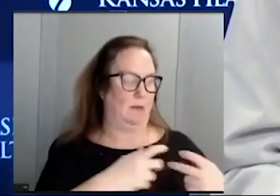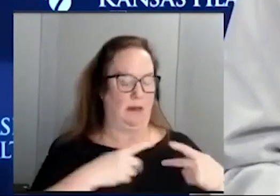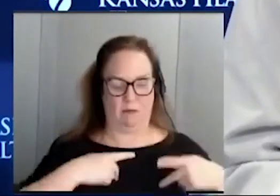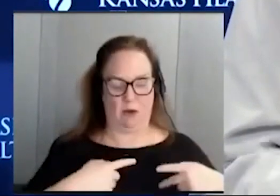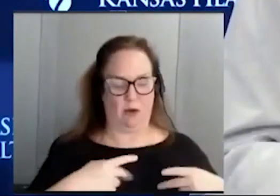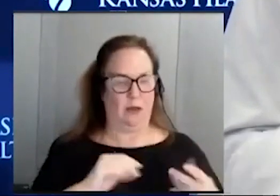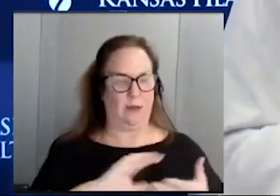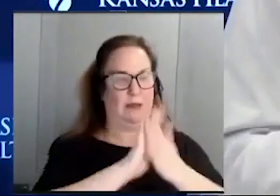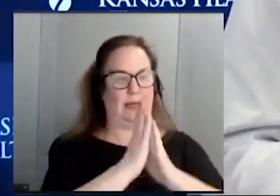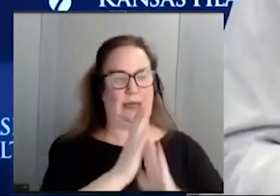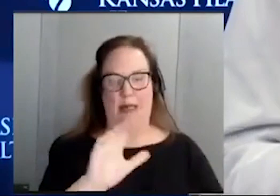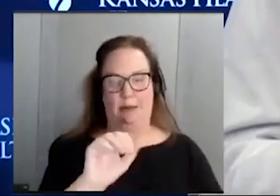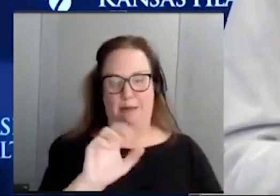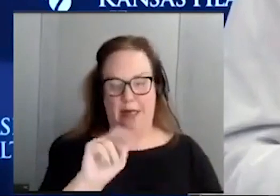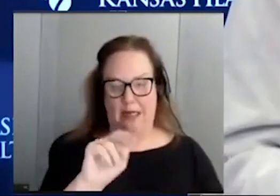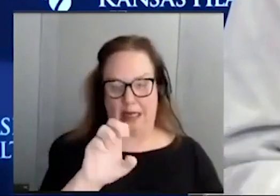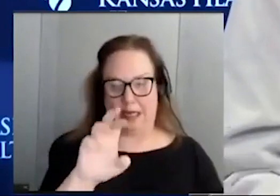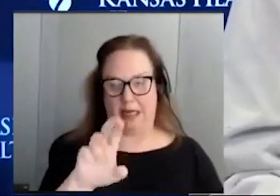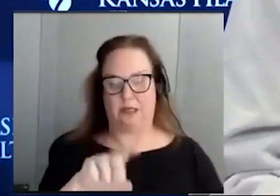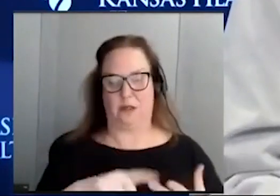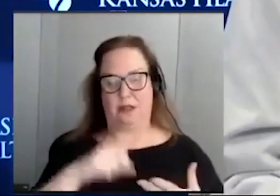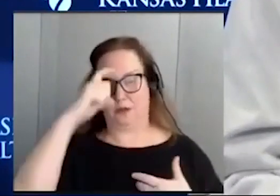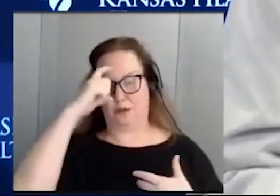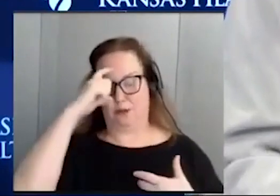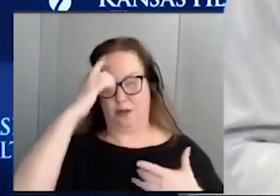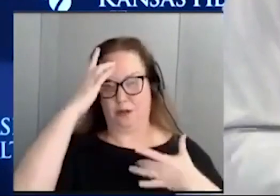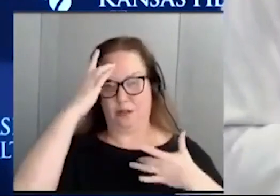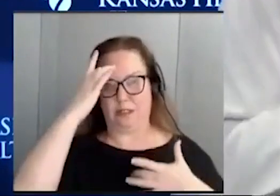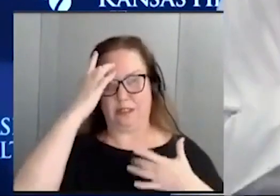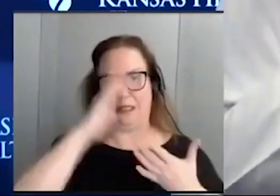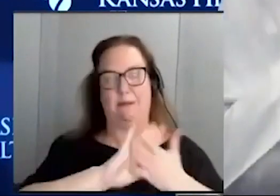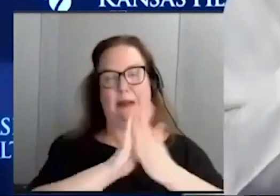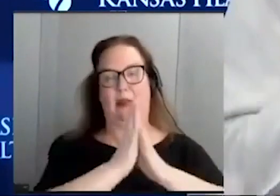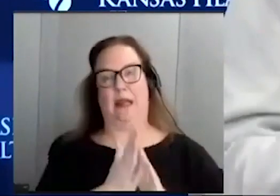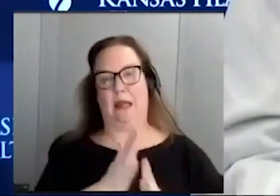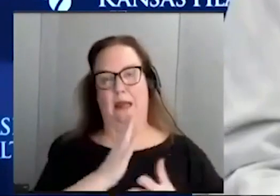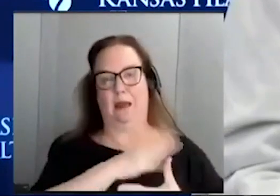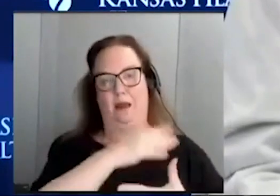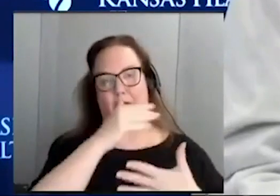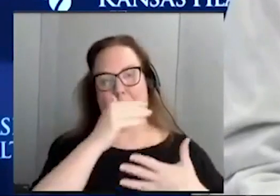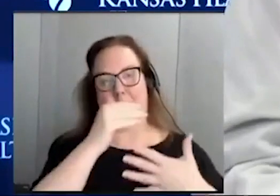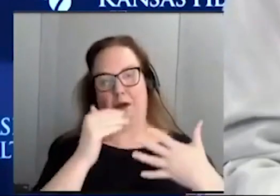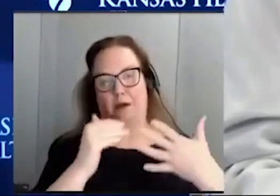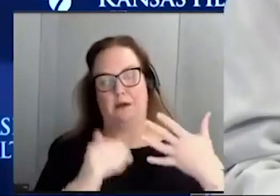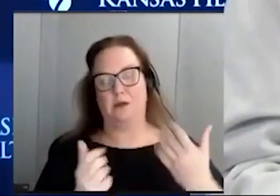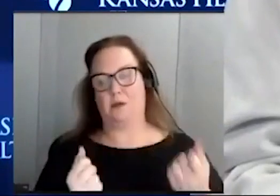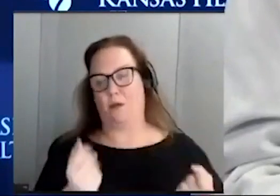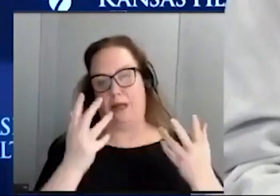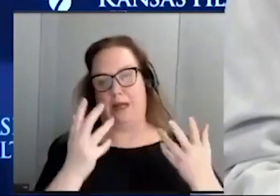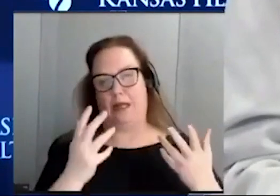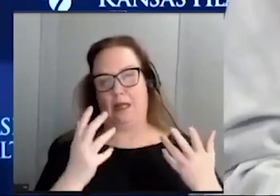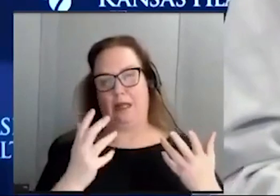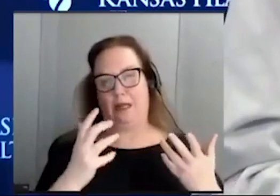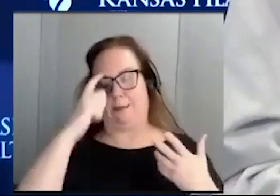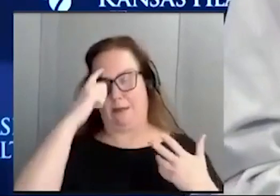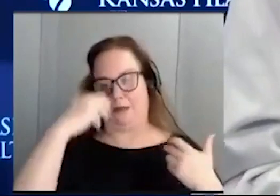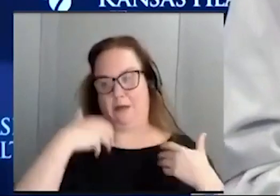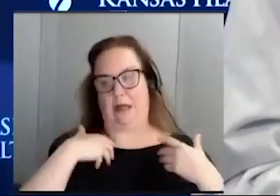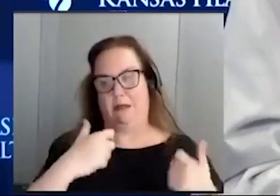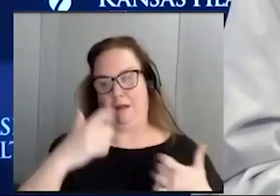cancer, and then it became a neurologic disease, and then it became. There's just so many mental health disease,